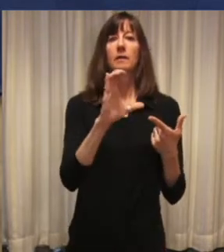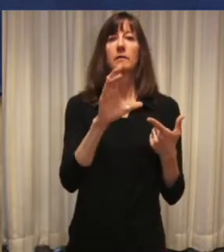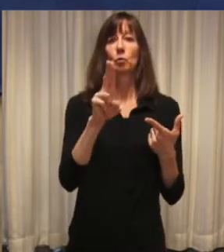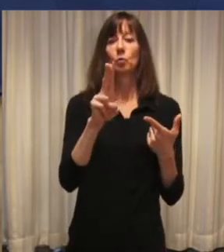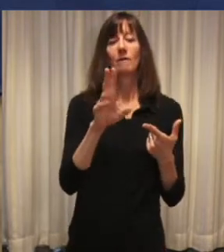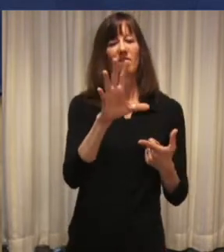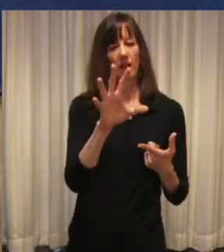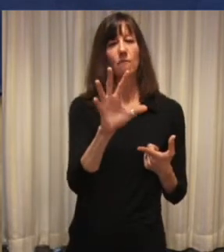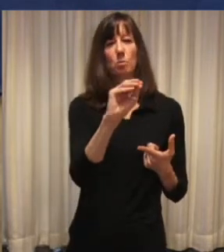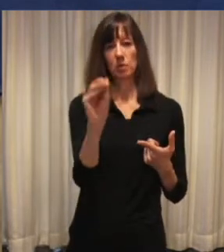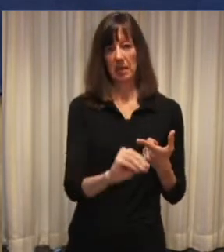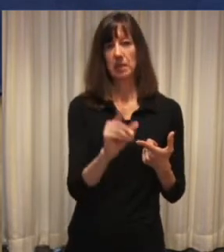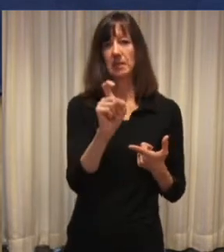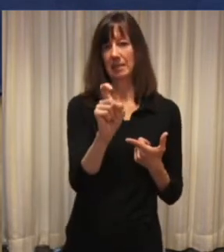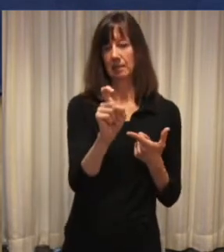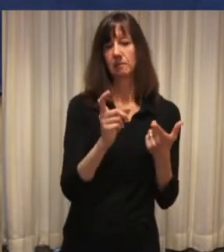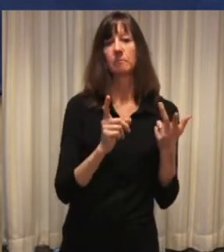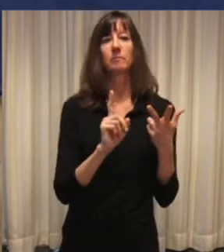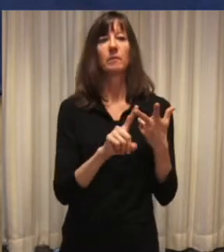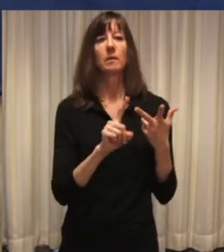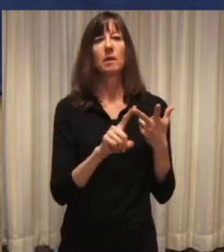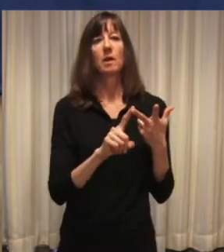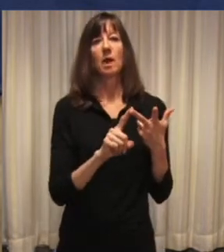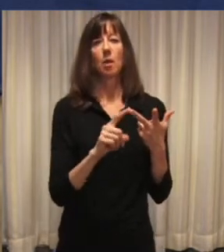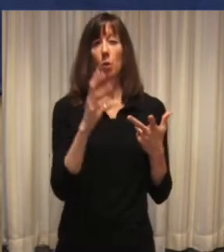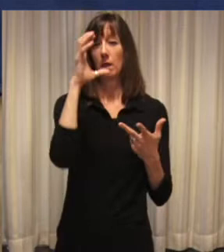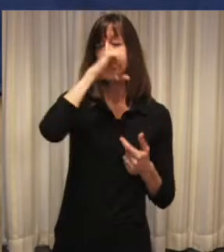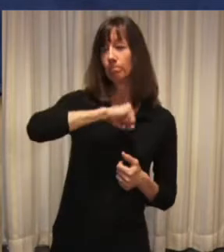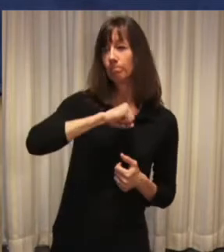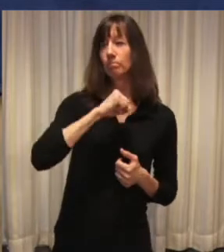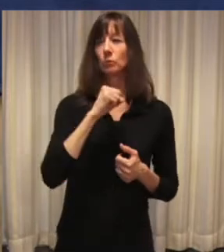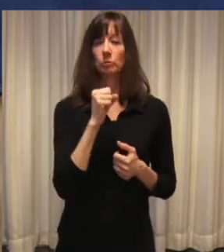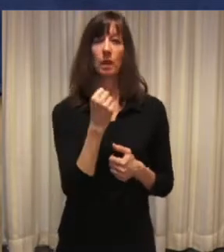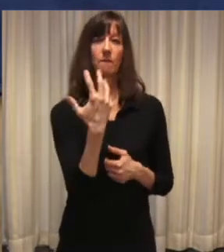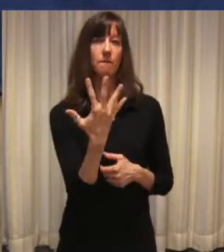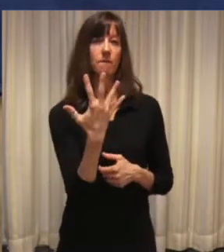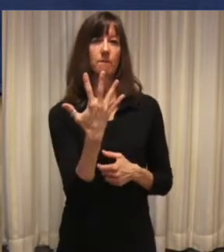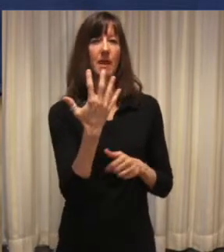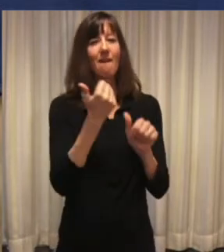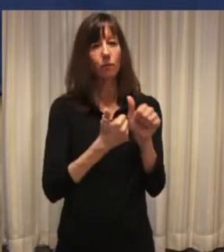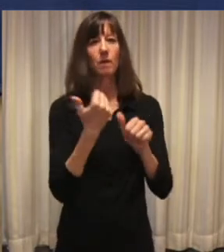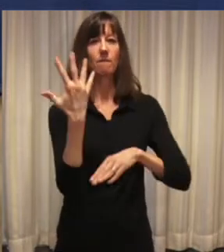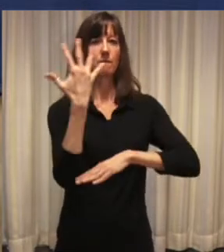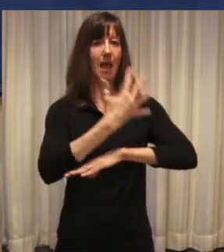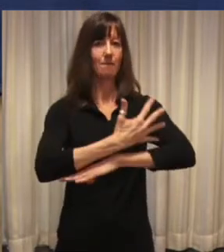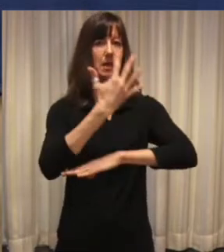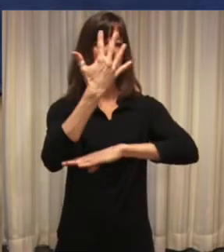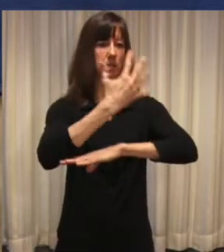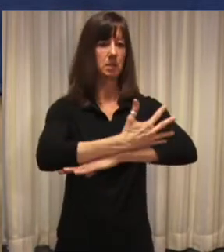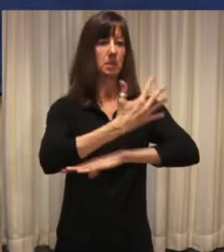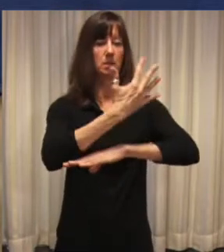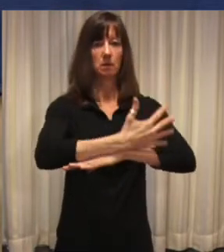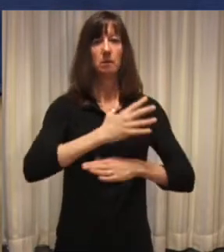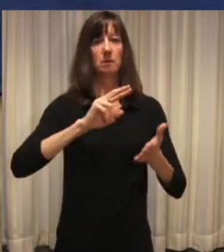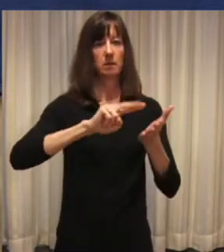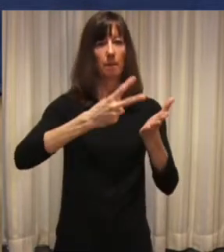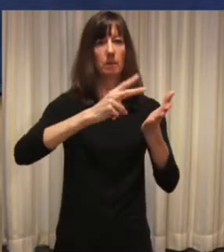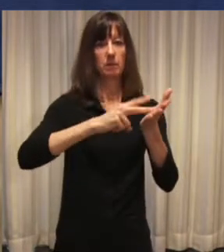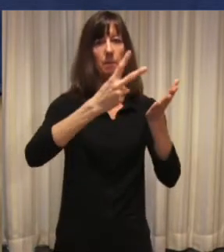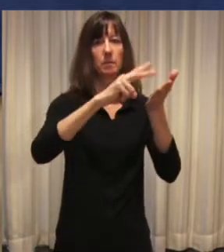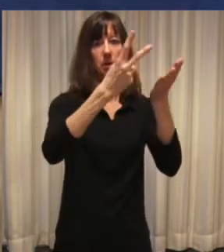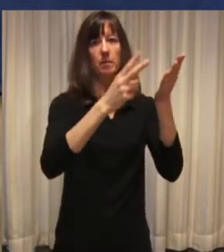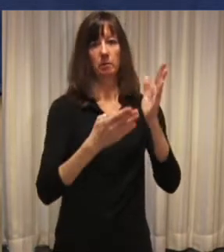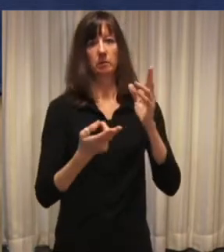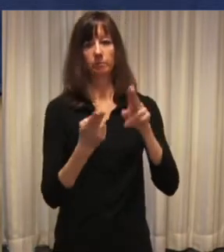need an ICU. And again, we're estimating 5 days, every 5 days, we're doubling our number of positive cases. So I know that was a lot of data